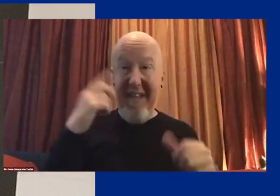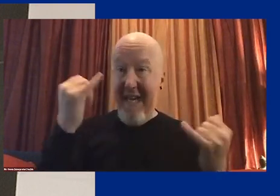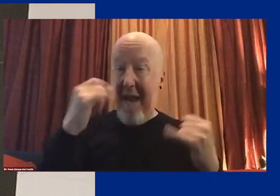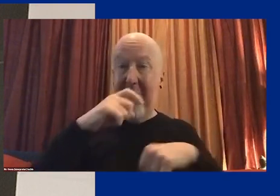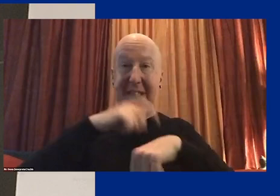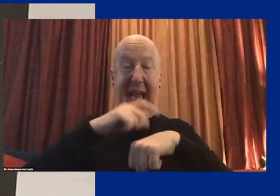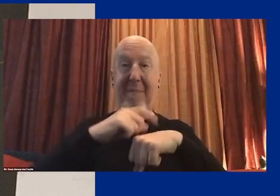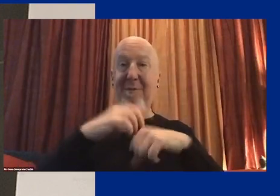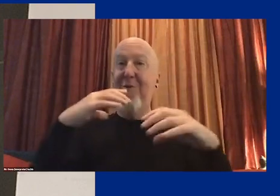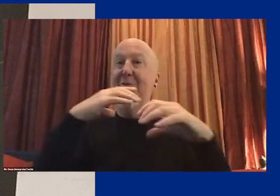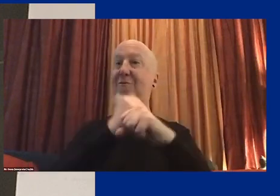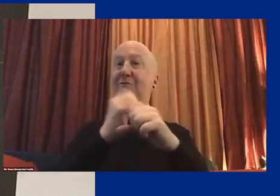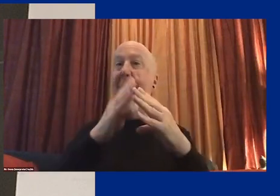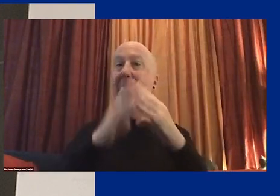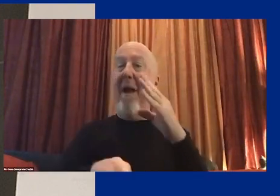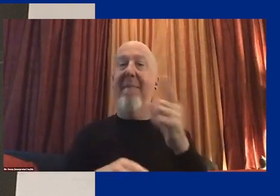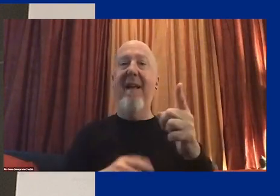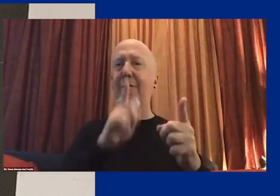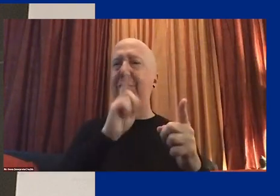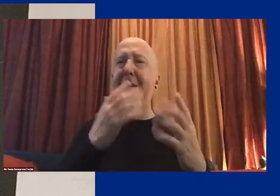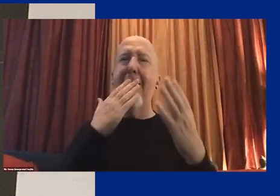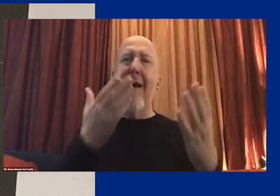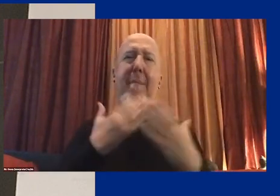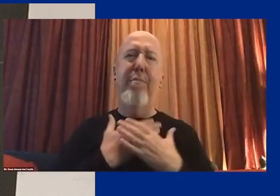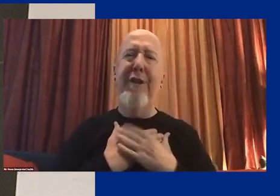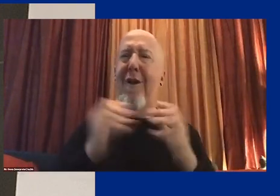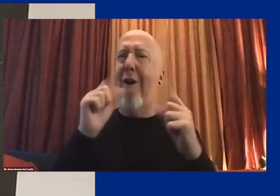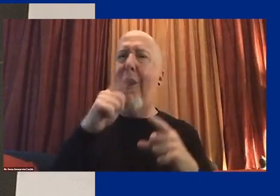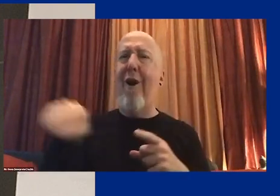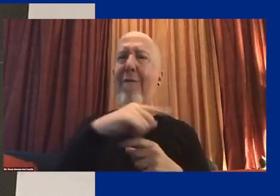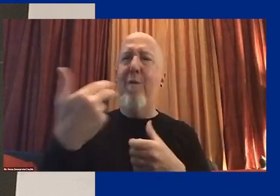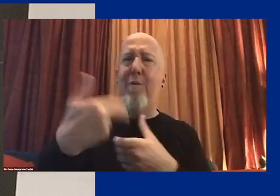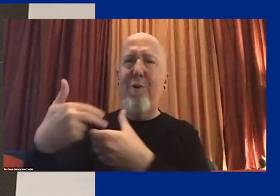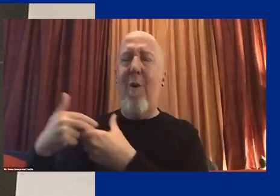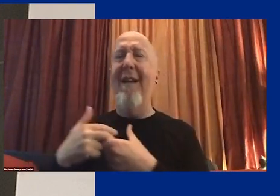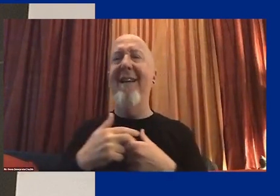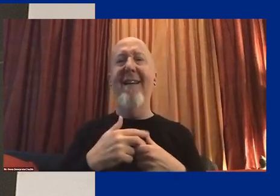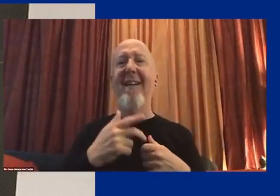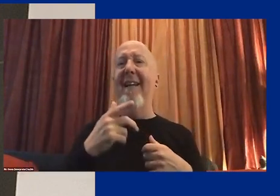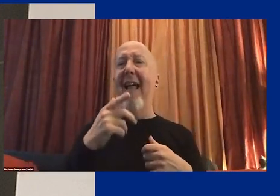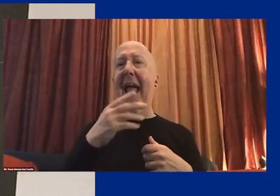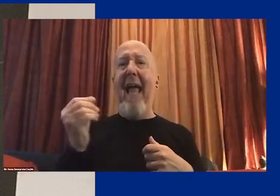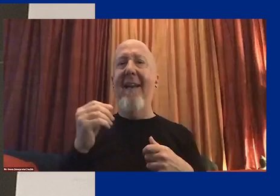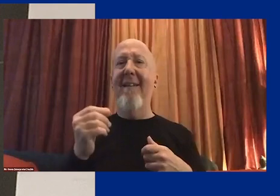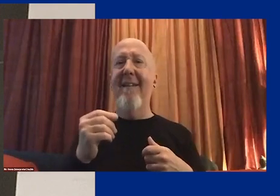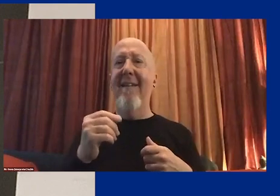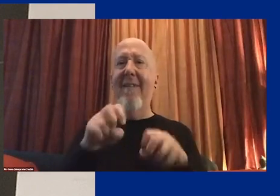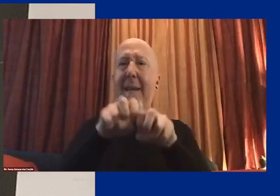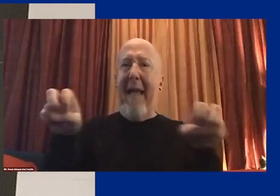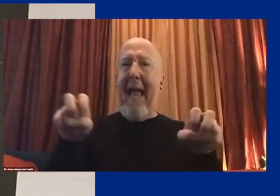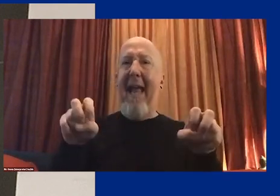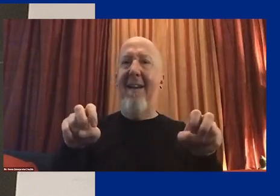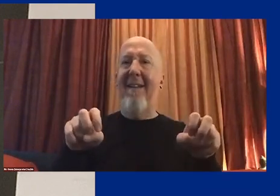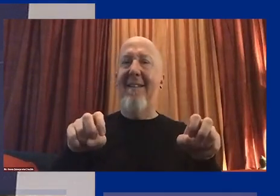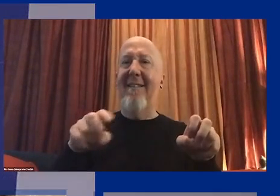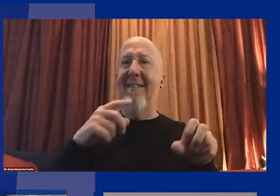up. I really, really appreciate everybody coming. Everybody appreciates that. Why don't you panelists all take off your mute and